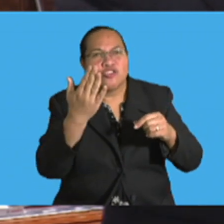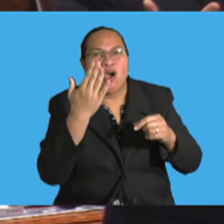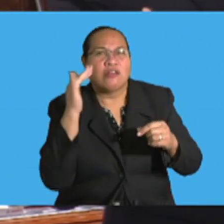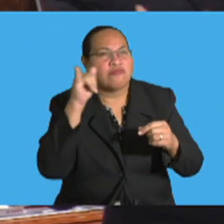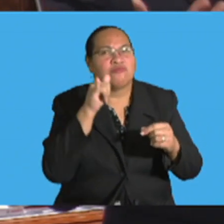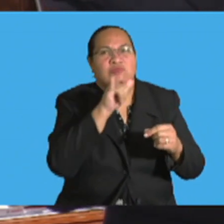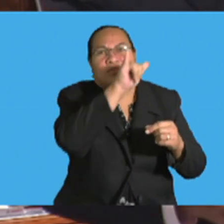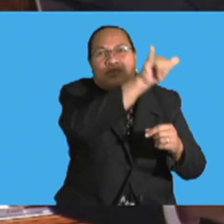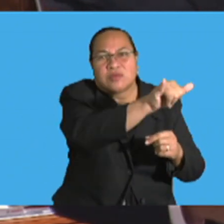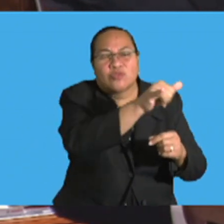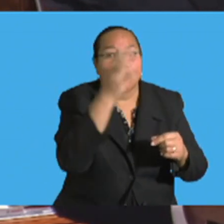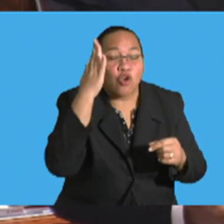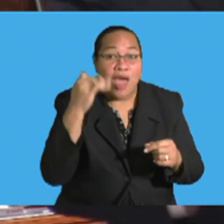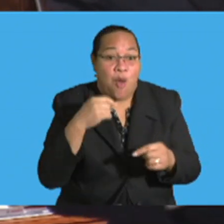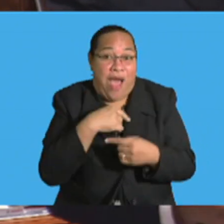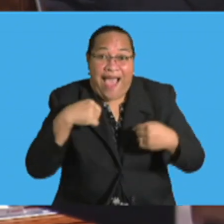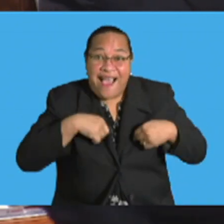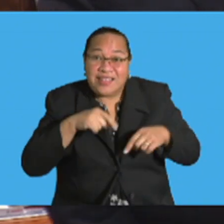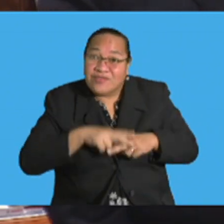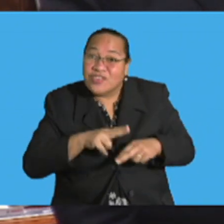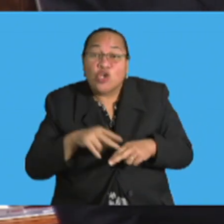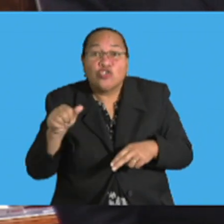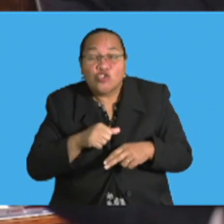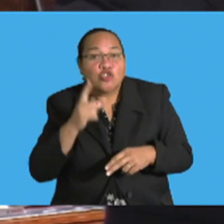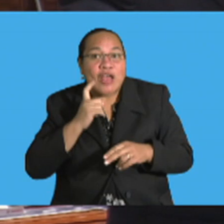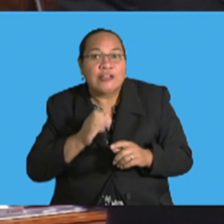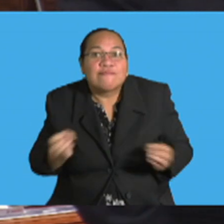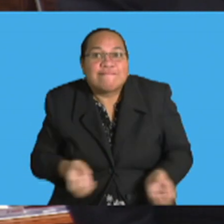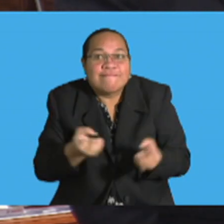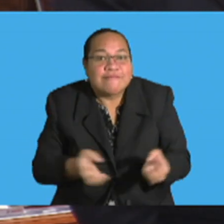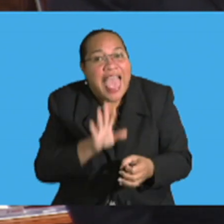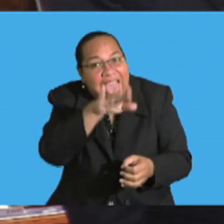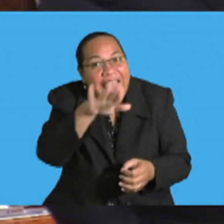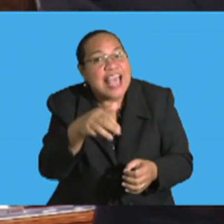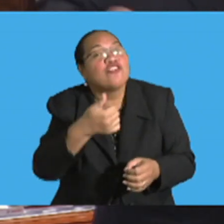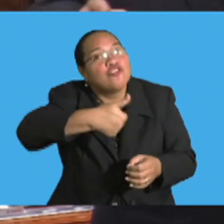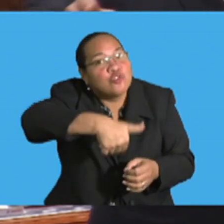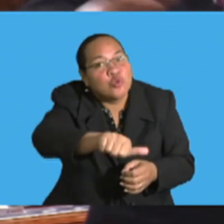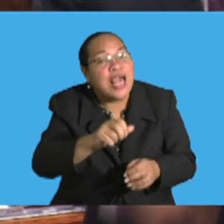people who want to come through North Asia to come through Narita, to use Fiji Airways.